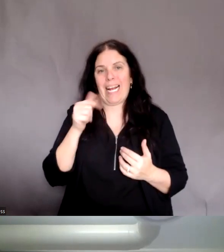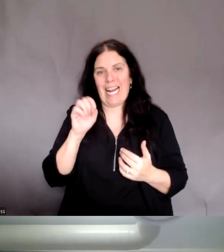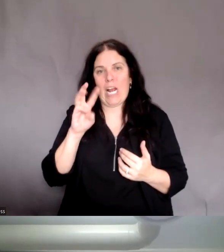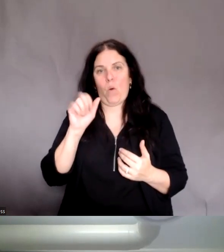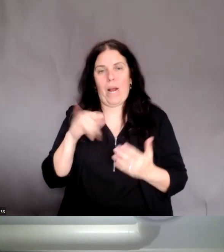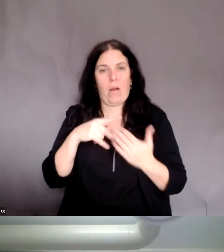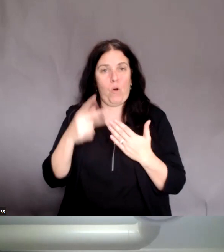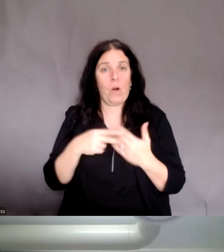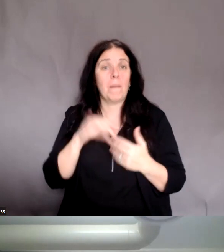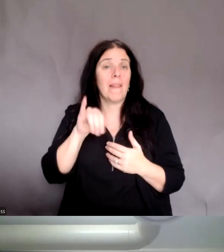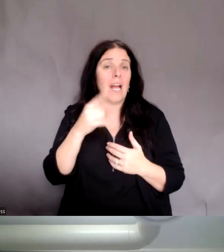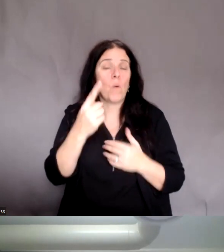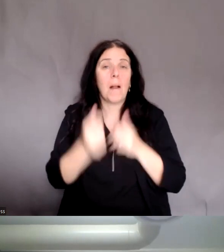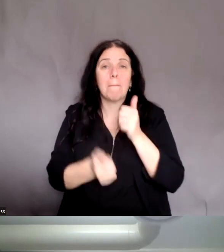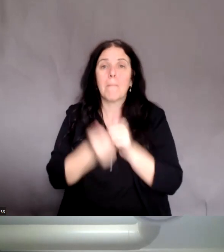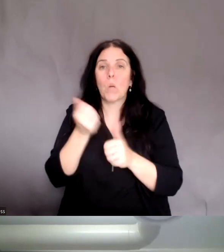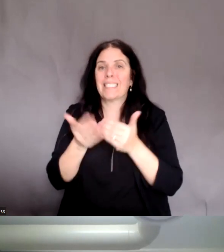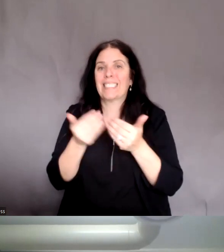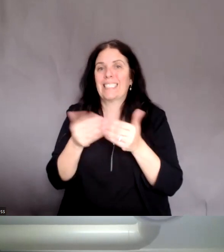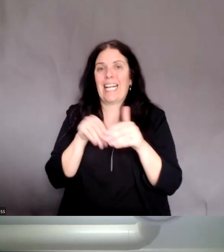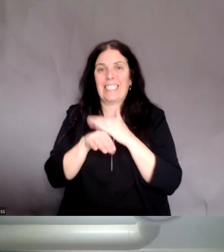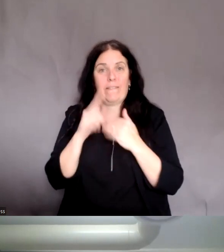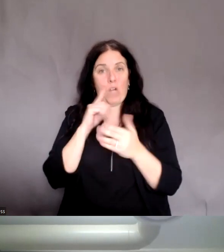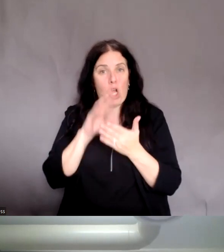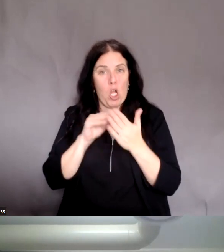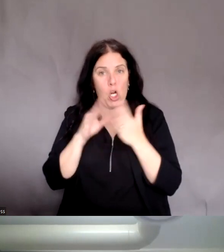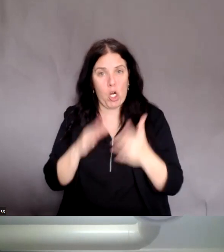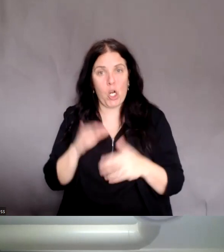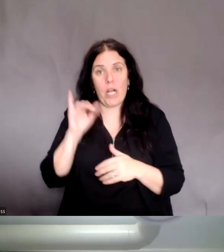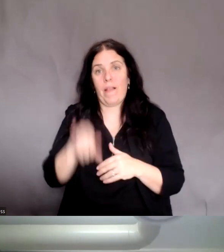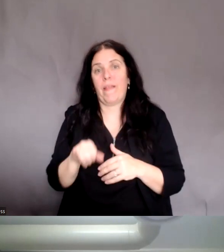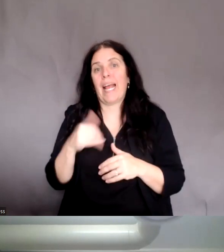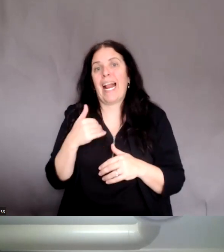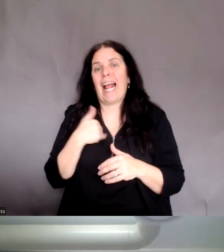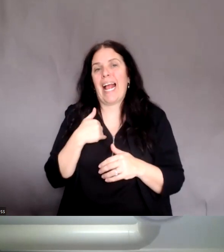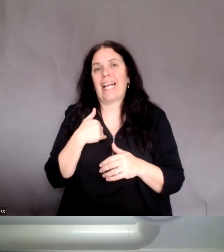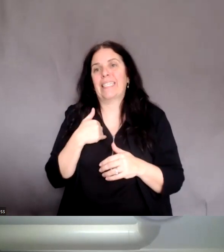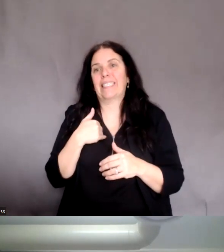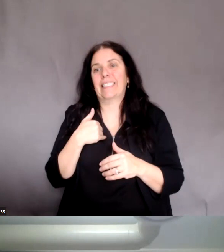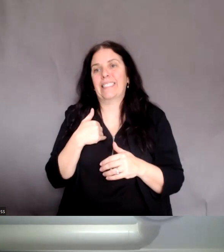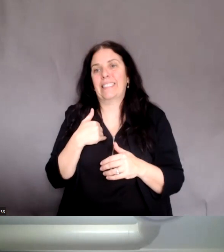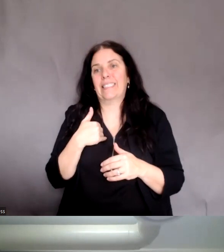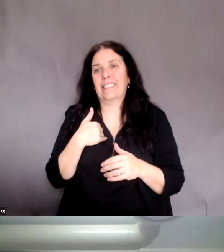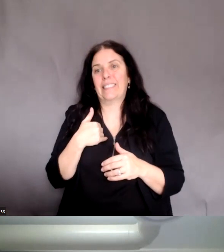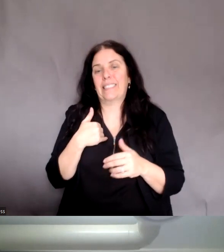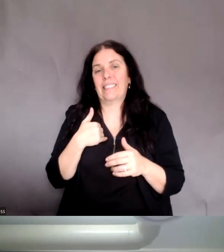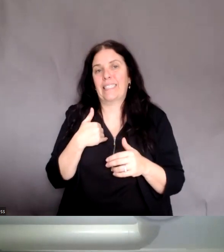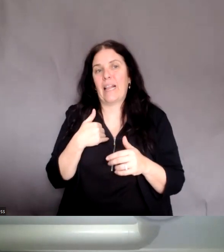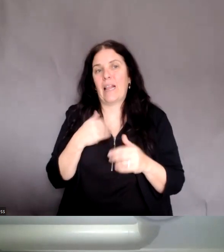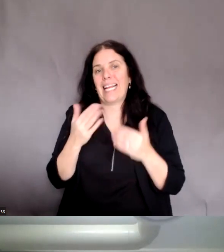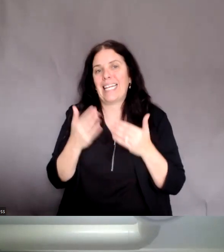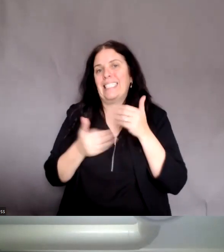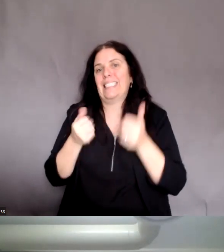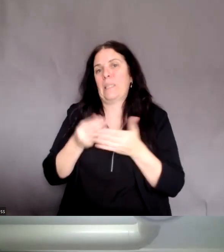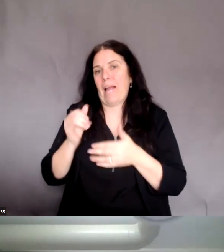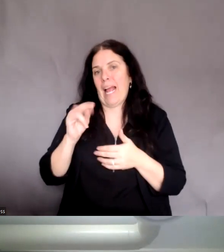most easily accessible for the learner. It's the one that has the fastest buy-in from an employment perspective.